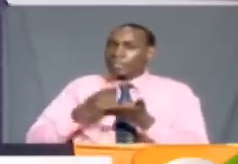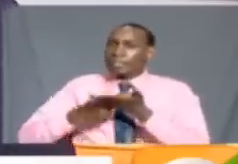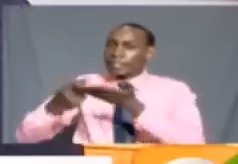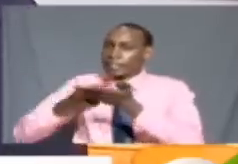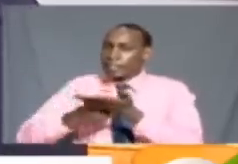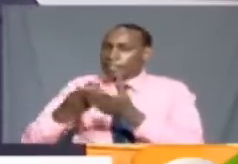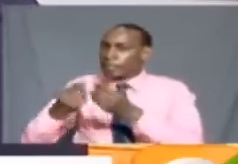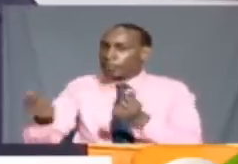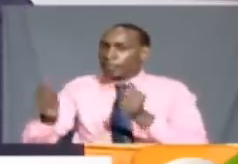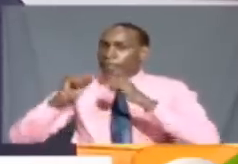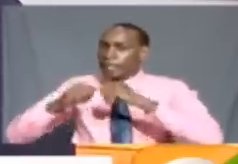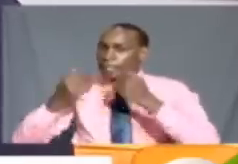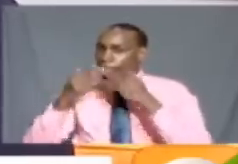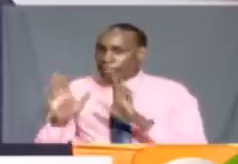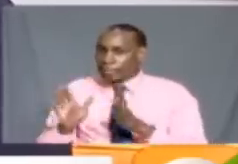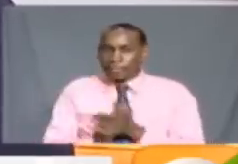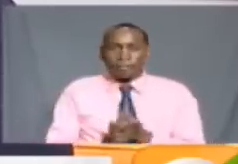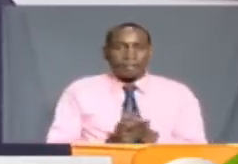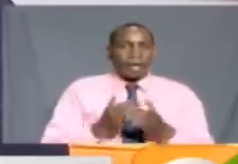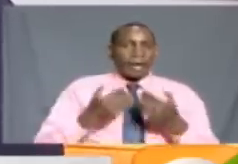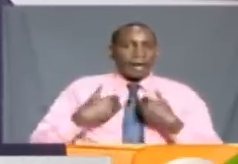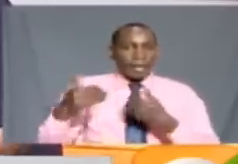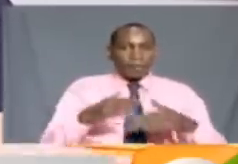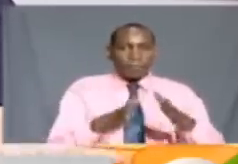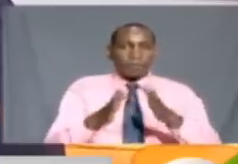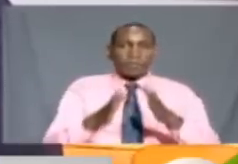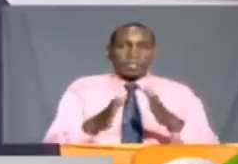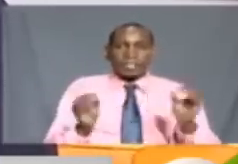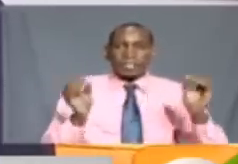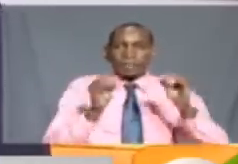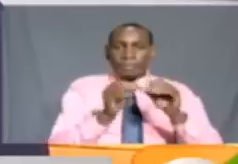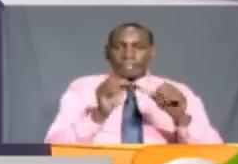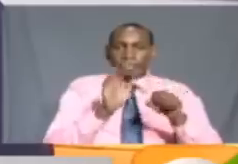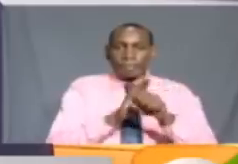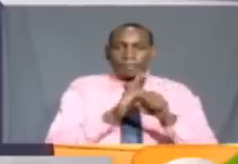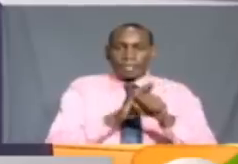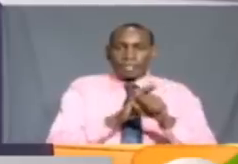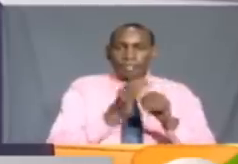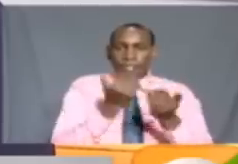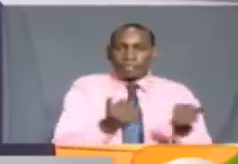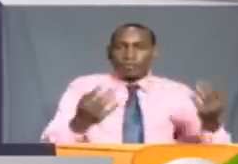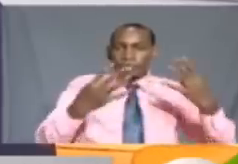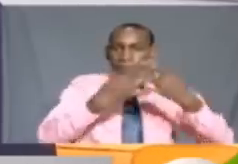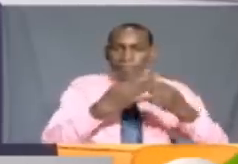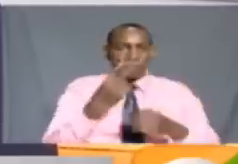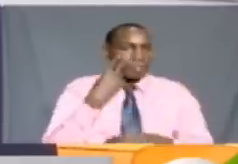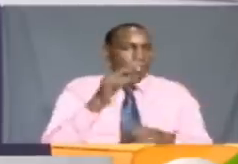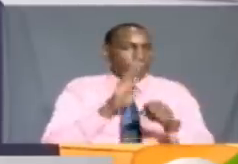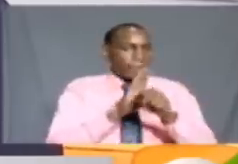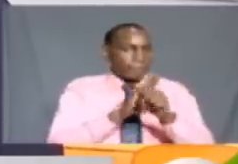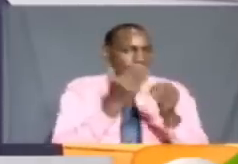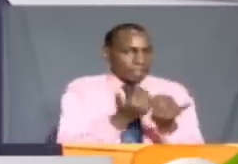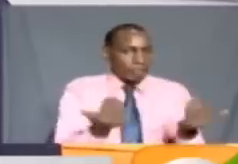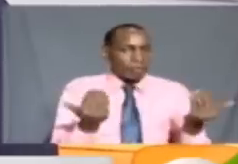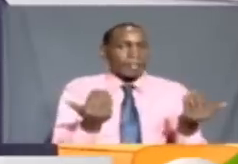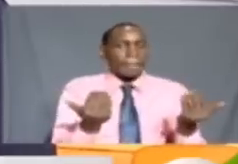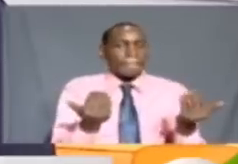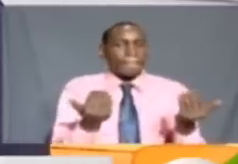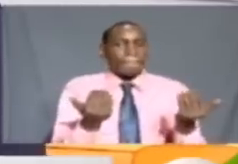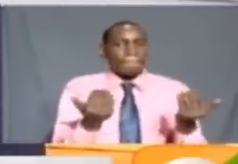this. And I have also had the chance to visit a lot of child, especially remand homes for children. And I have found so many children who